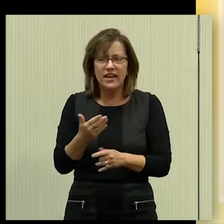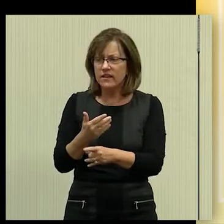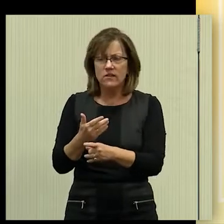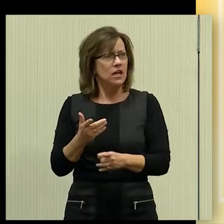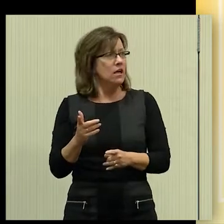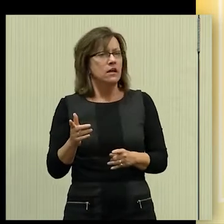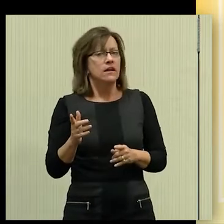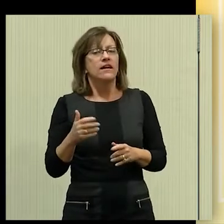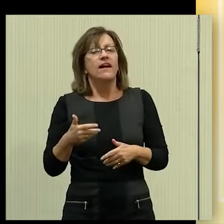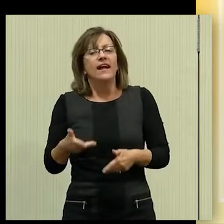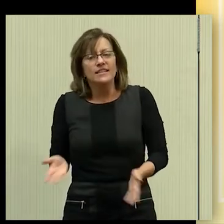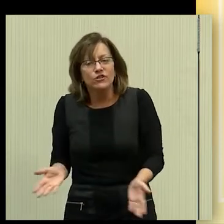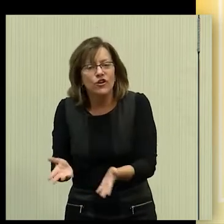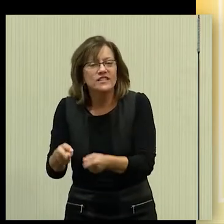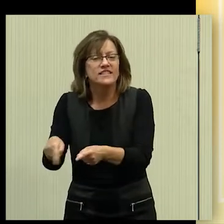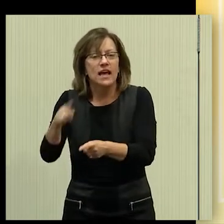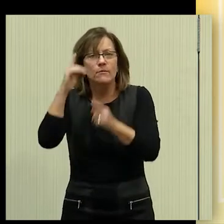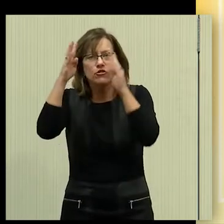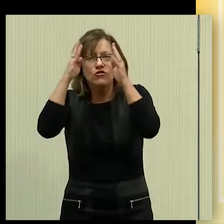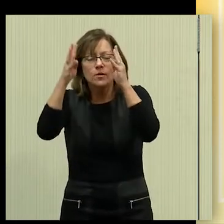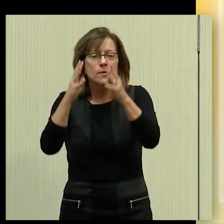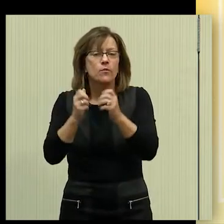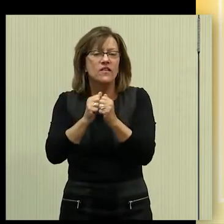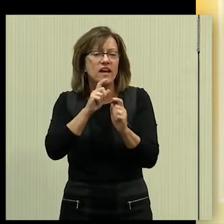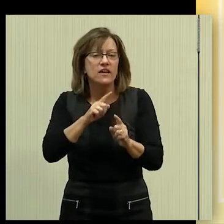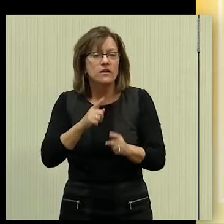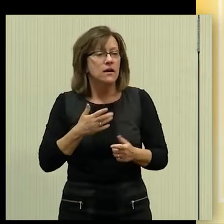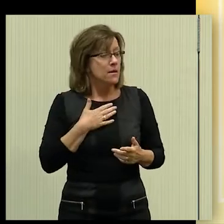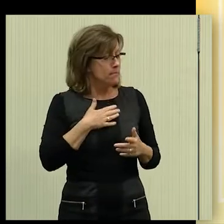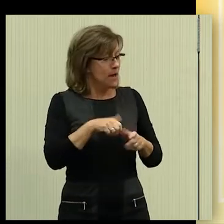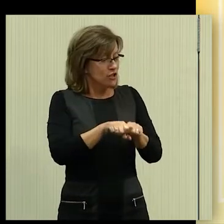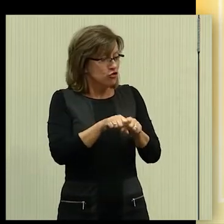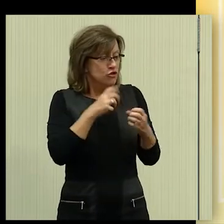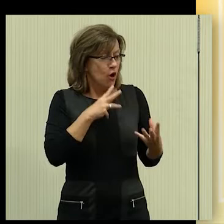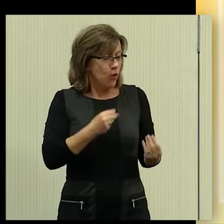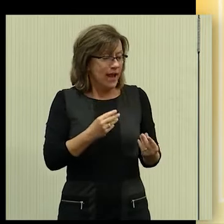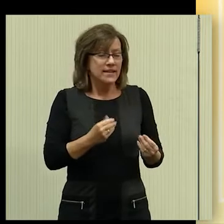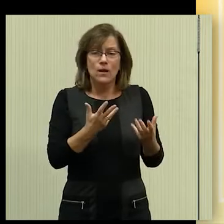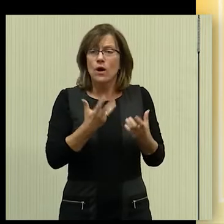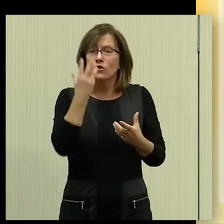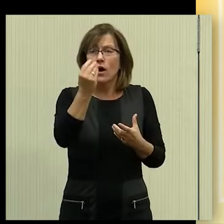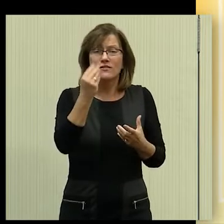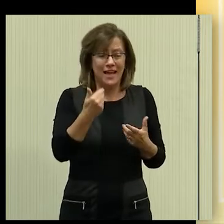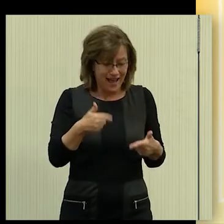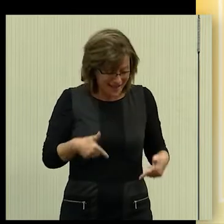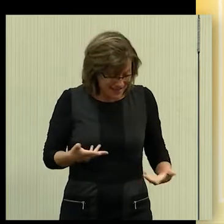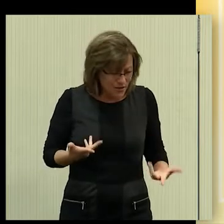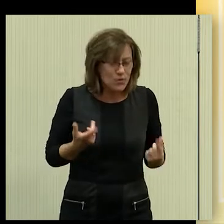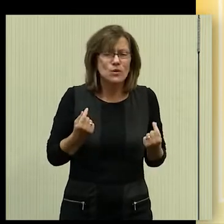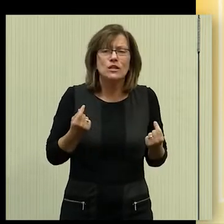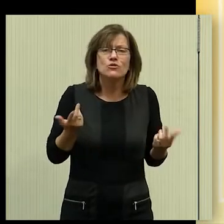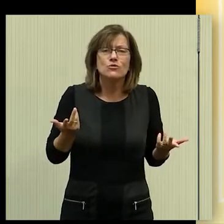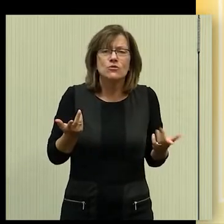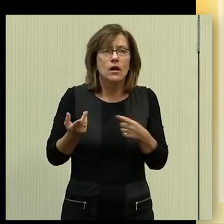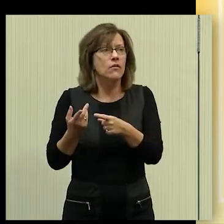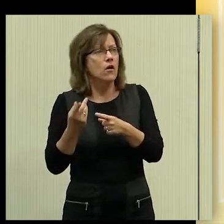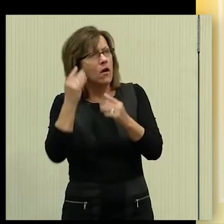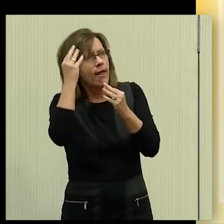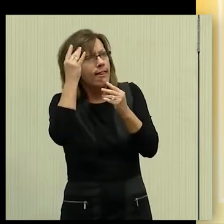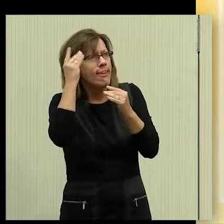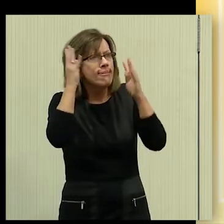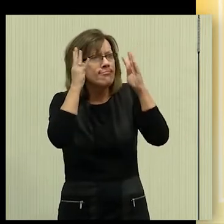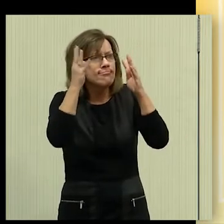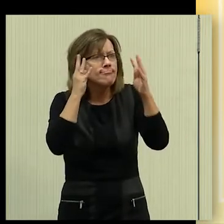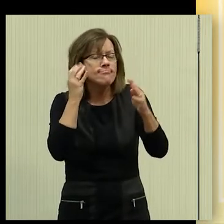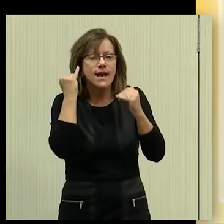them to come up with problems. My shoes are wet and I want to go outside. I have a problem. What should I do? So getting kids to generate